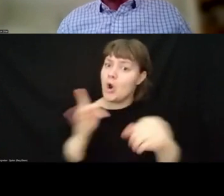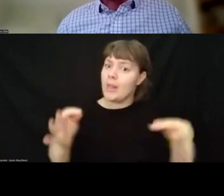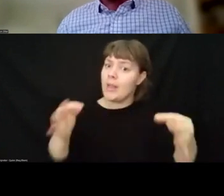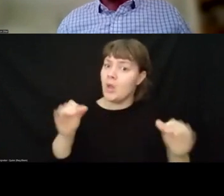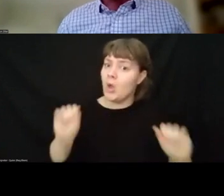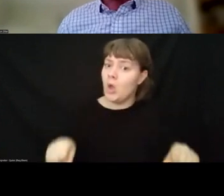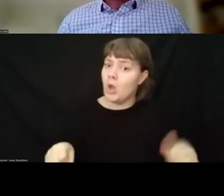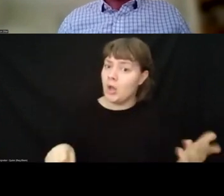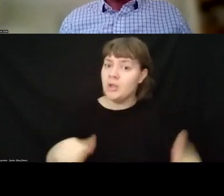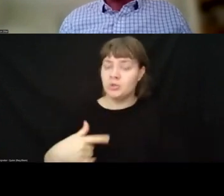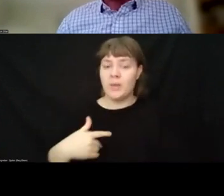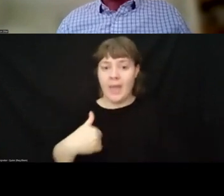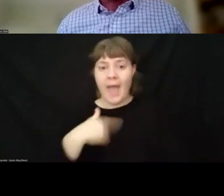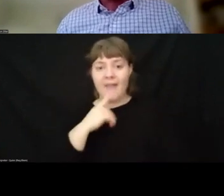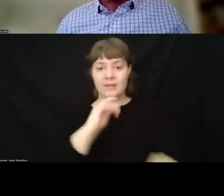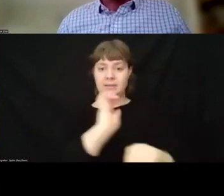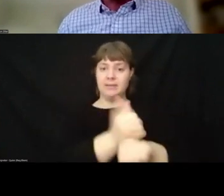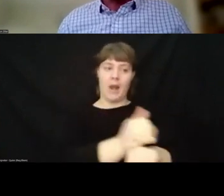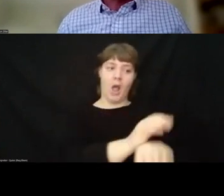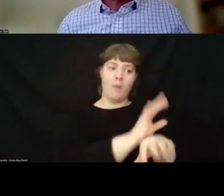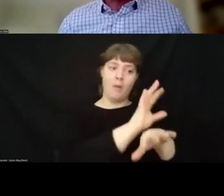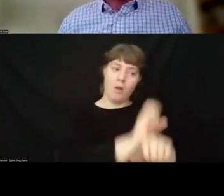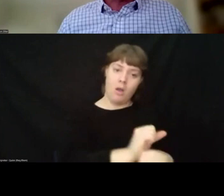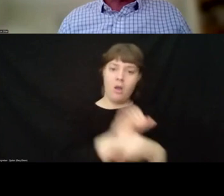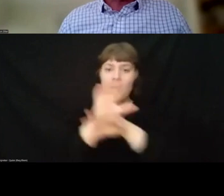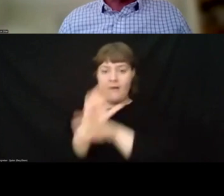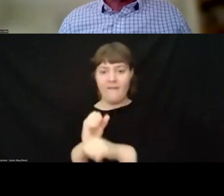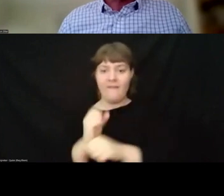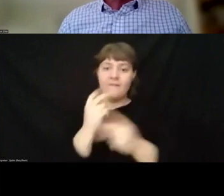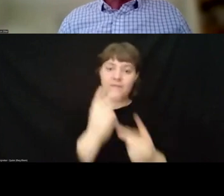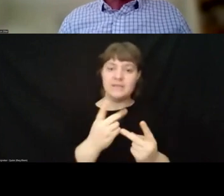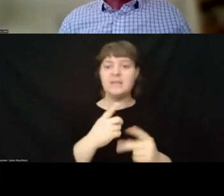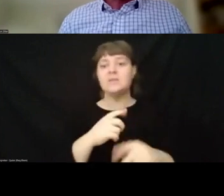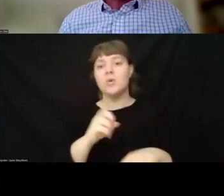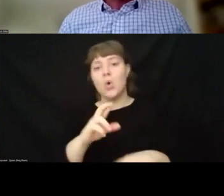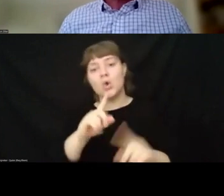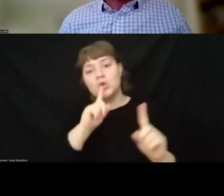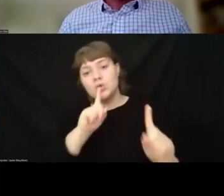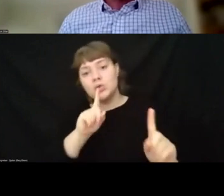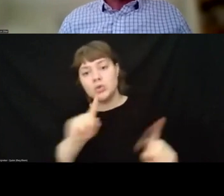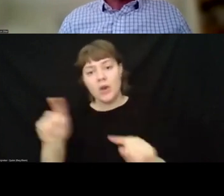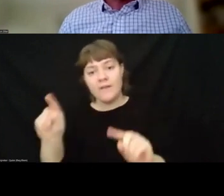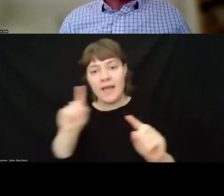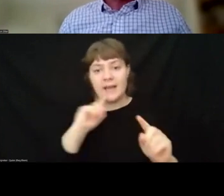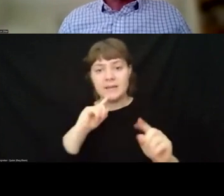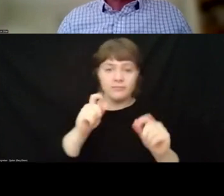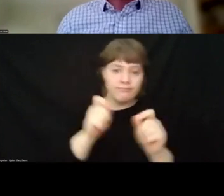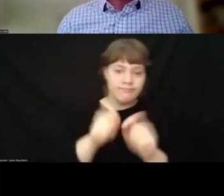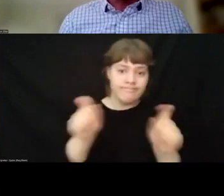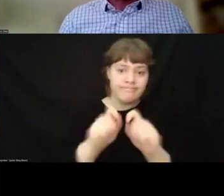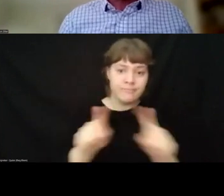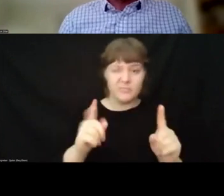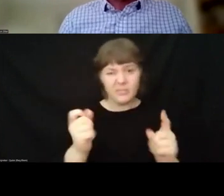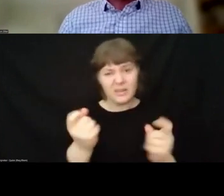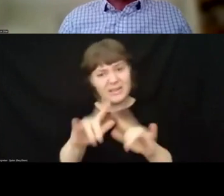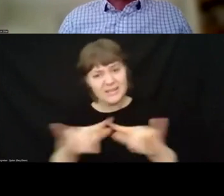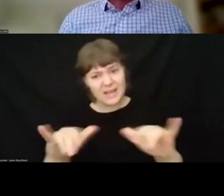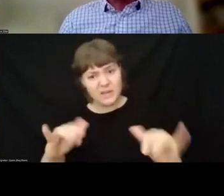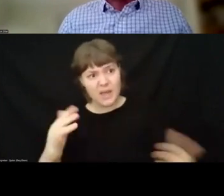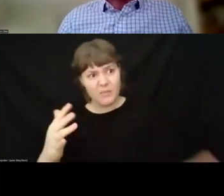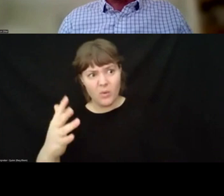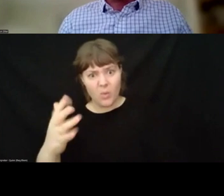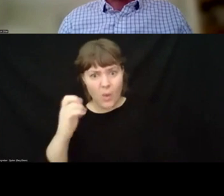these prescribed visits, we have these prescribed maybe surveys that come out, but at the same time, we do want to hear from